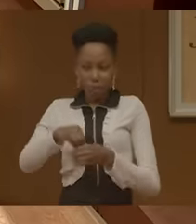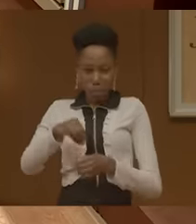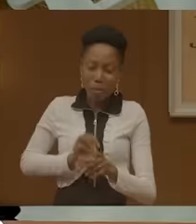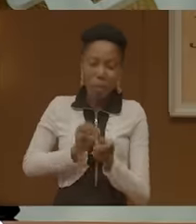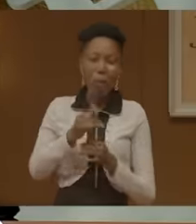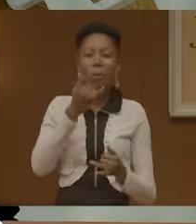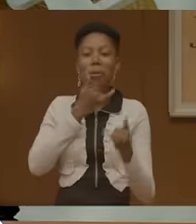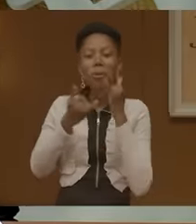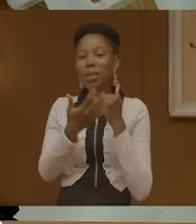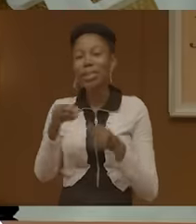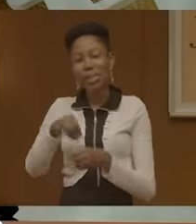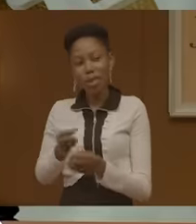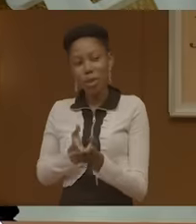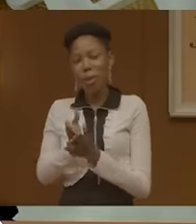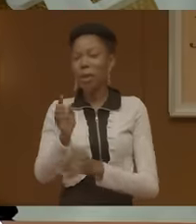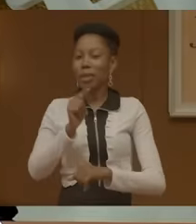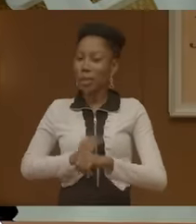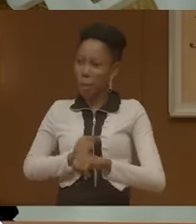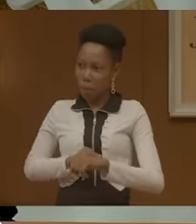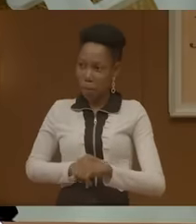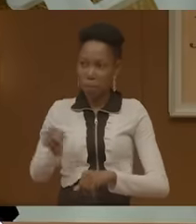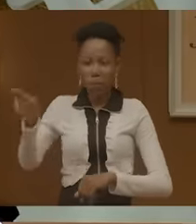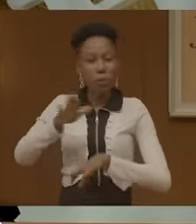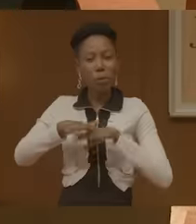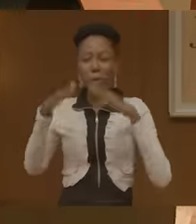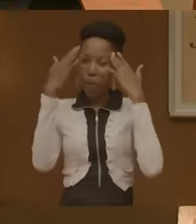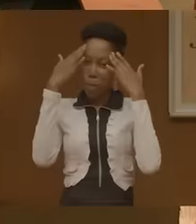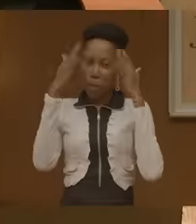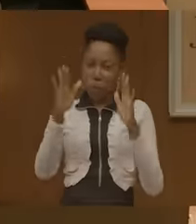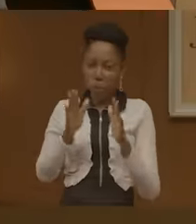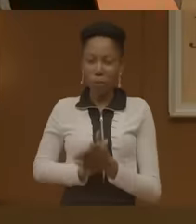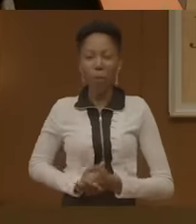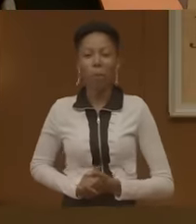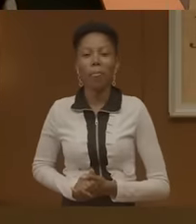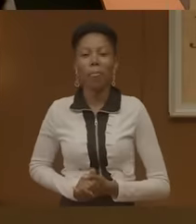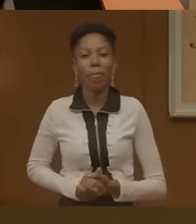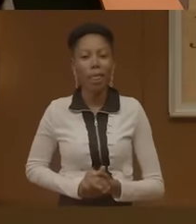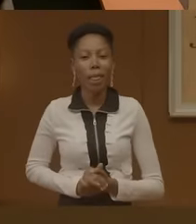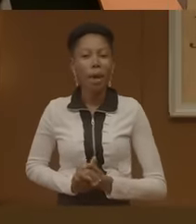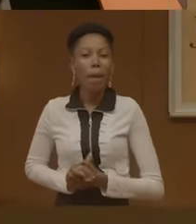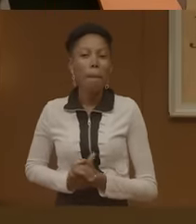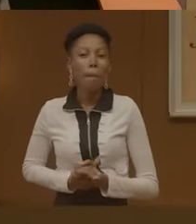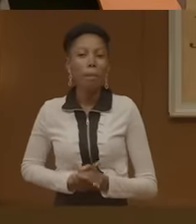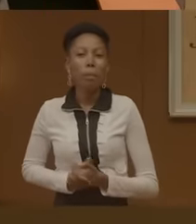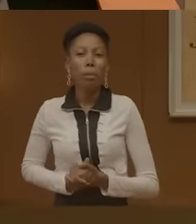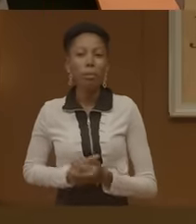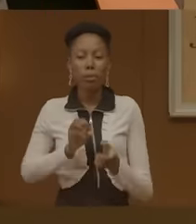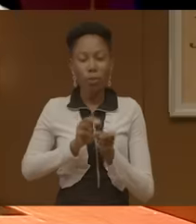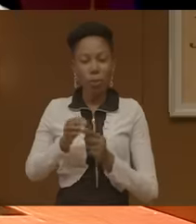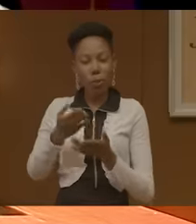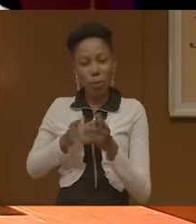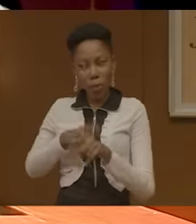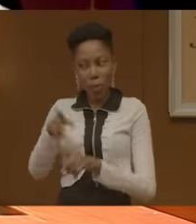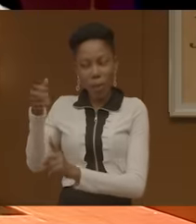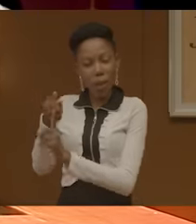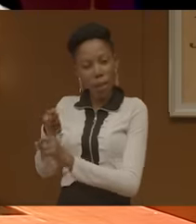sometimes. So, I can't even understand. I can't understand. Even I myself